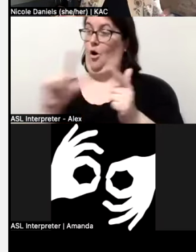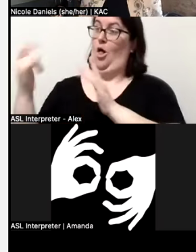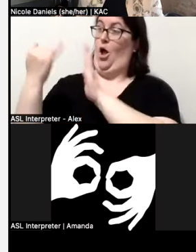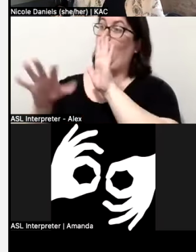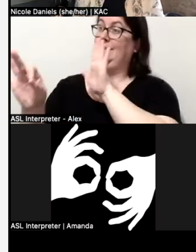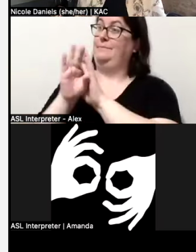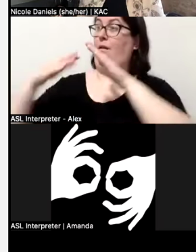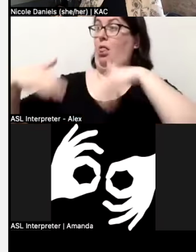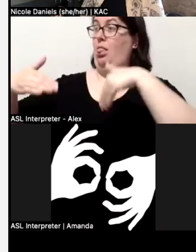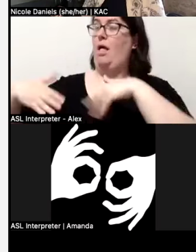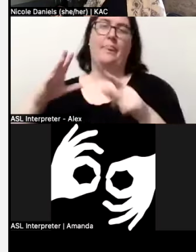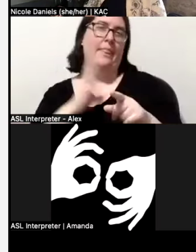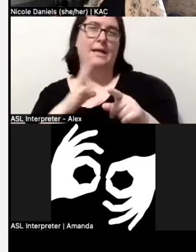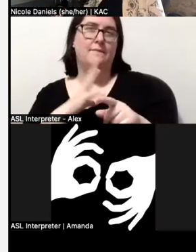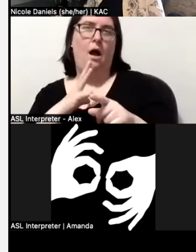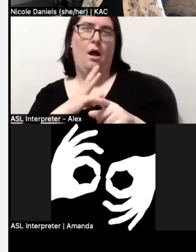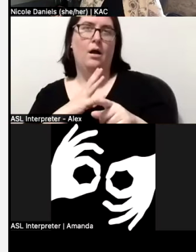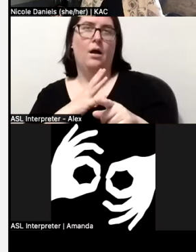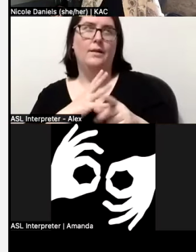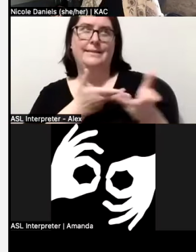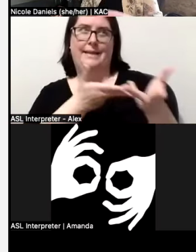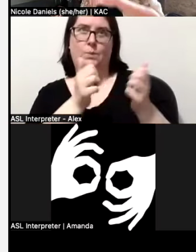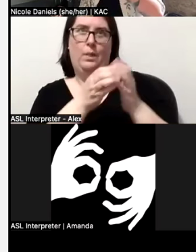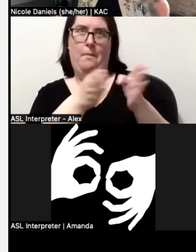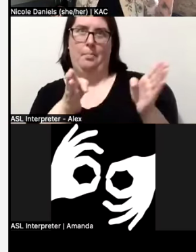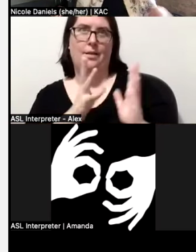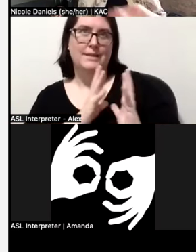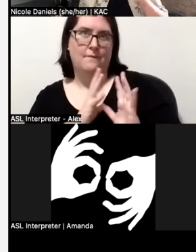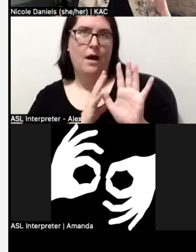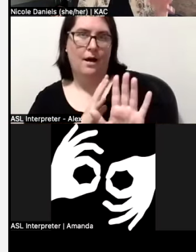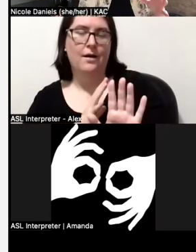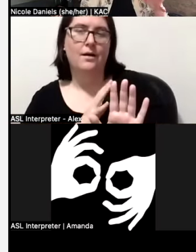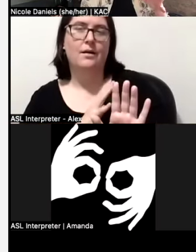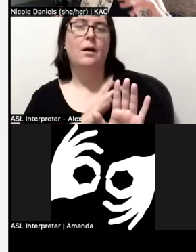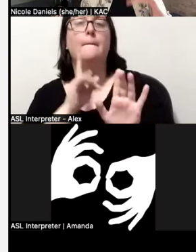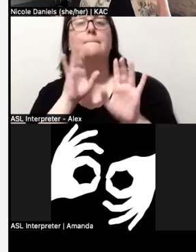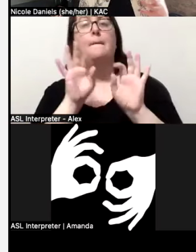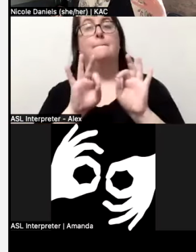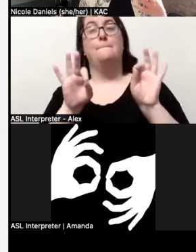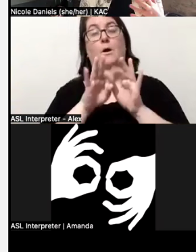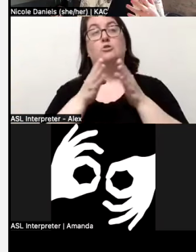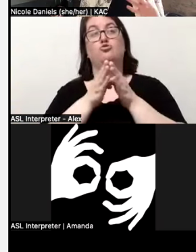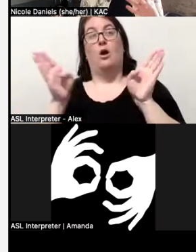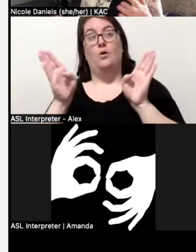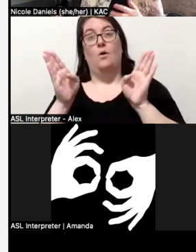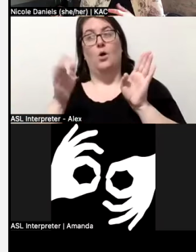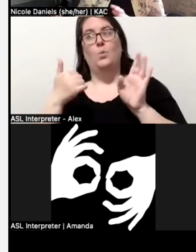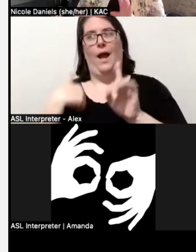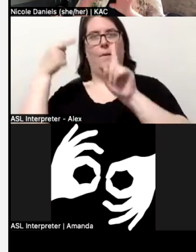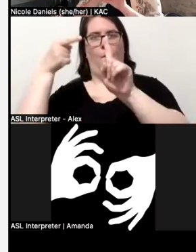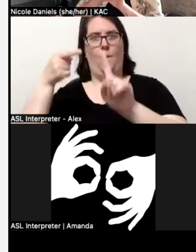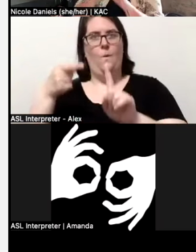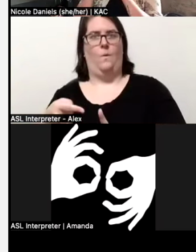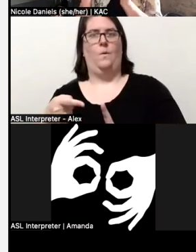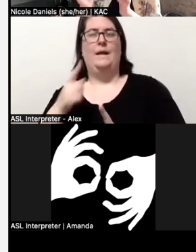great. That's an opportunity for the public to be engaged. But in general, your plans are very concrete, and you